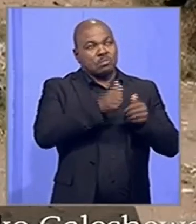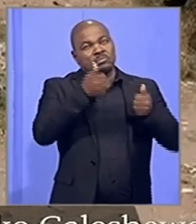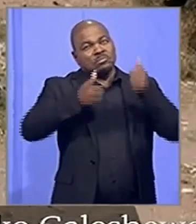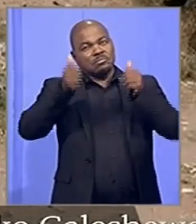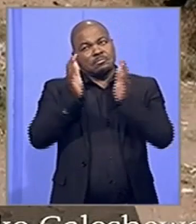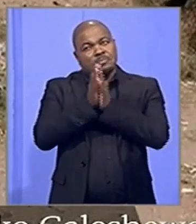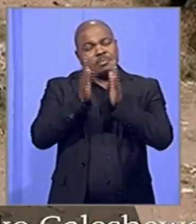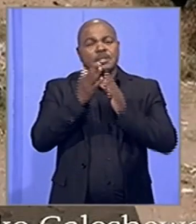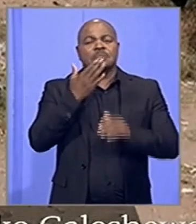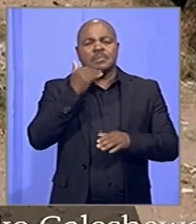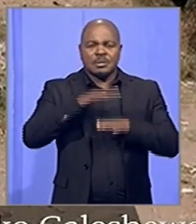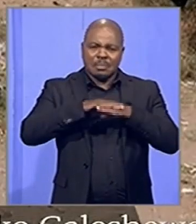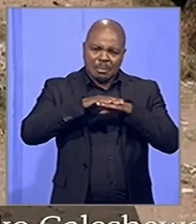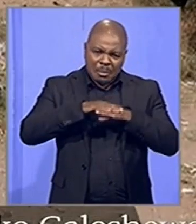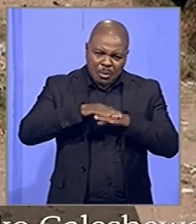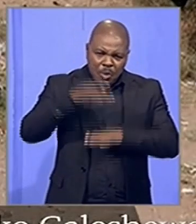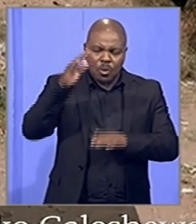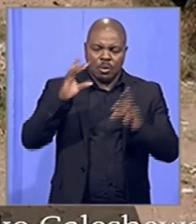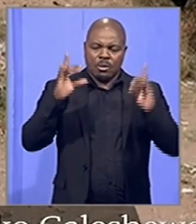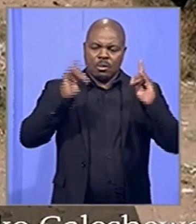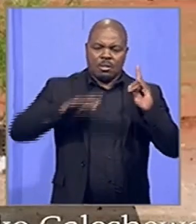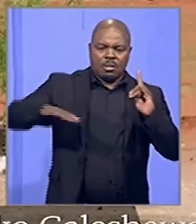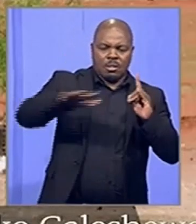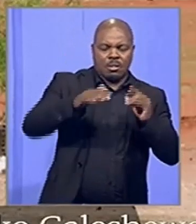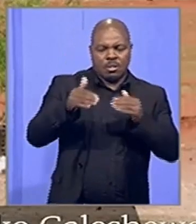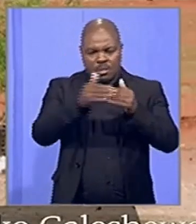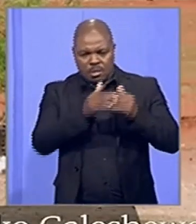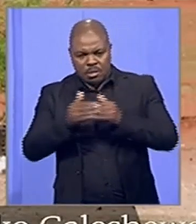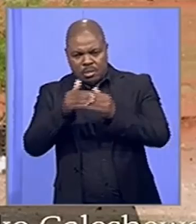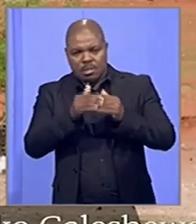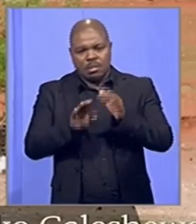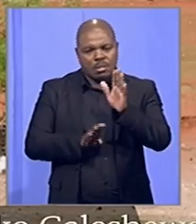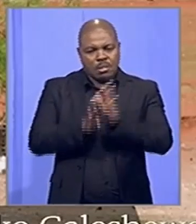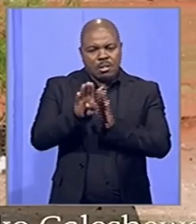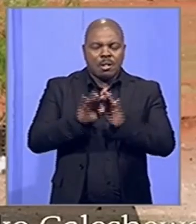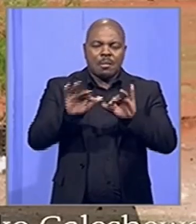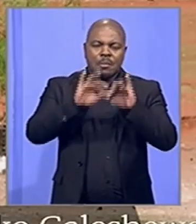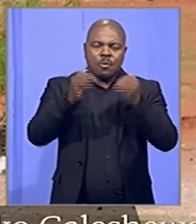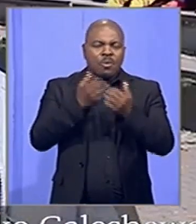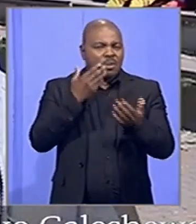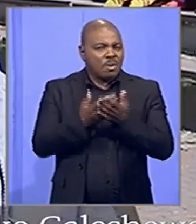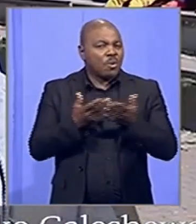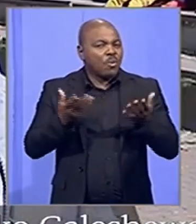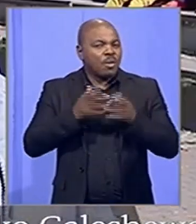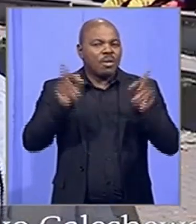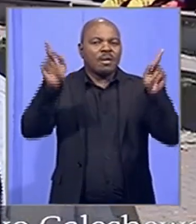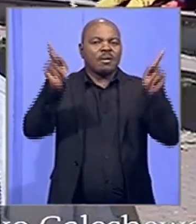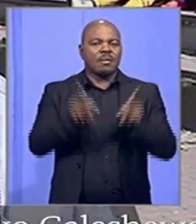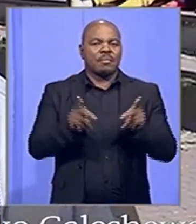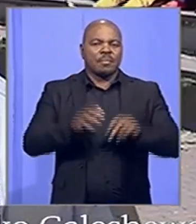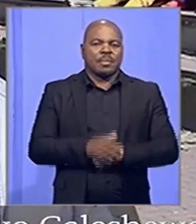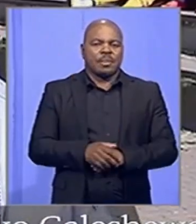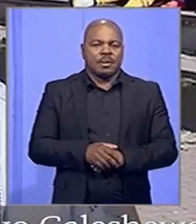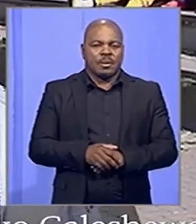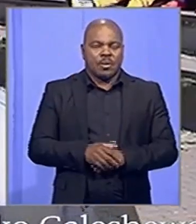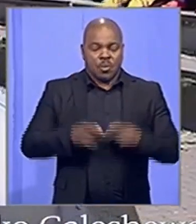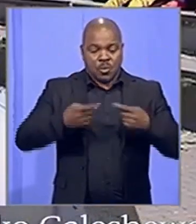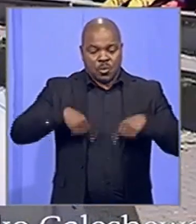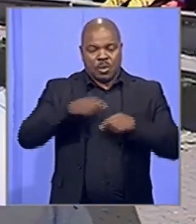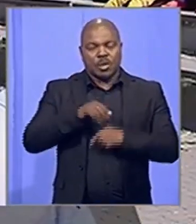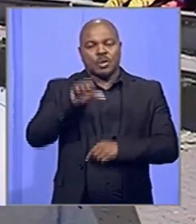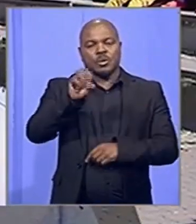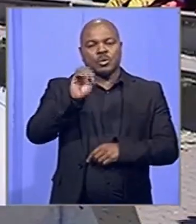ho eketswe le hona ho hlokomela mabala a dipapadi hore ho be le ntshetsopele ya bolo Kimberley. Rona re le ba Sol Plaatje Local